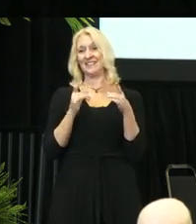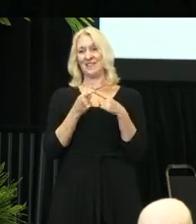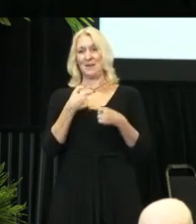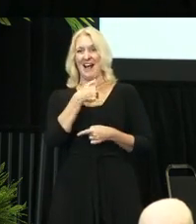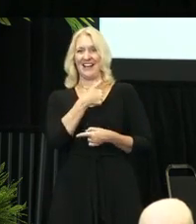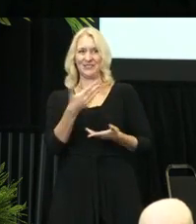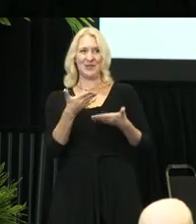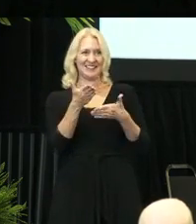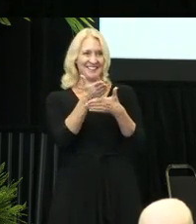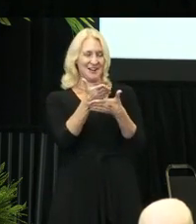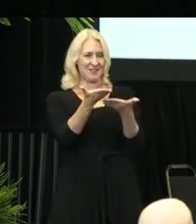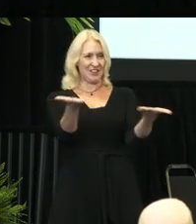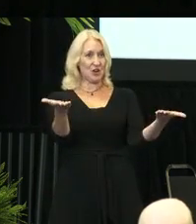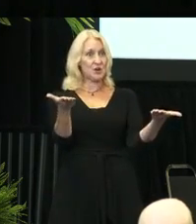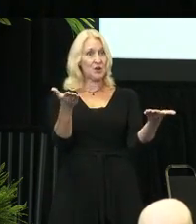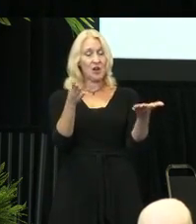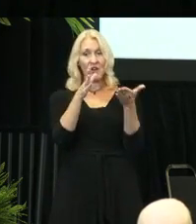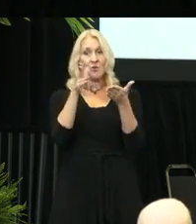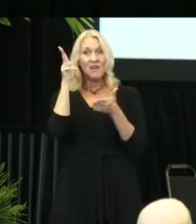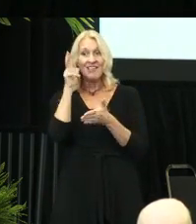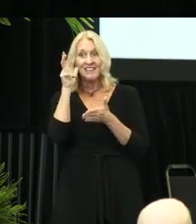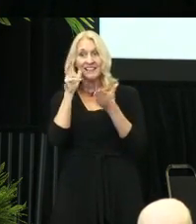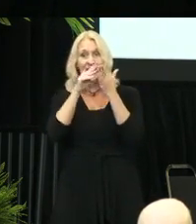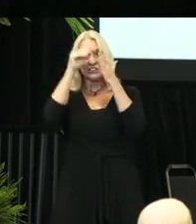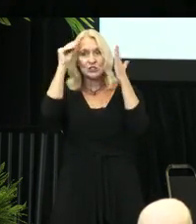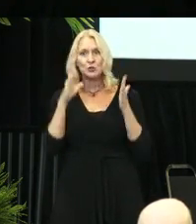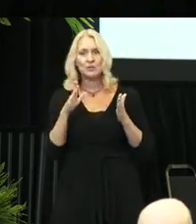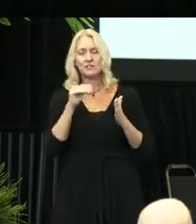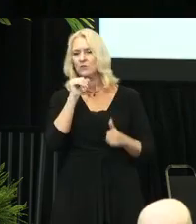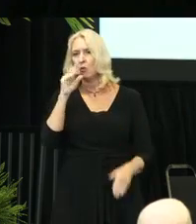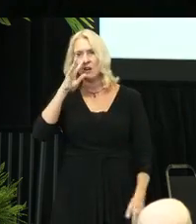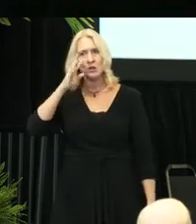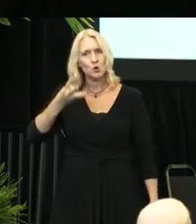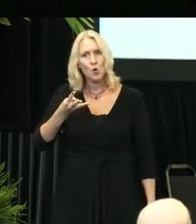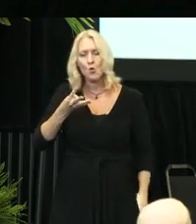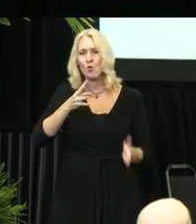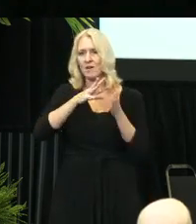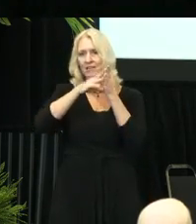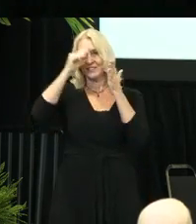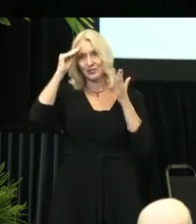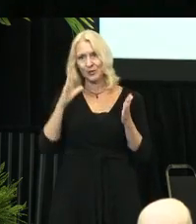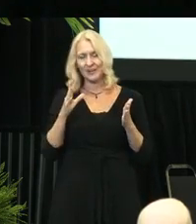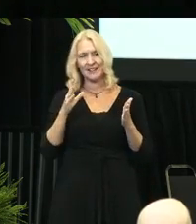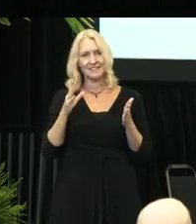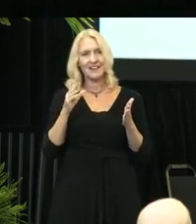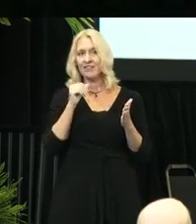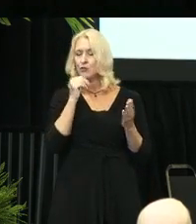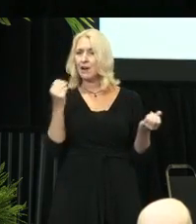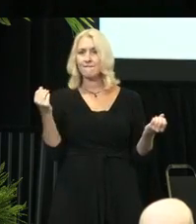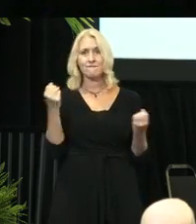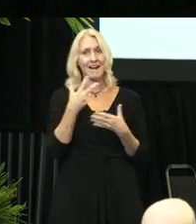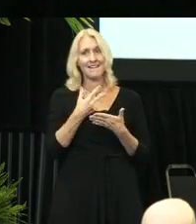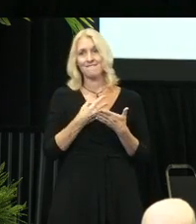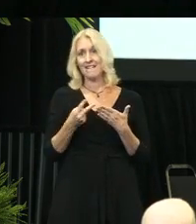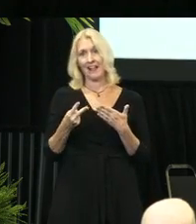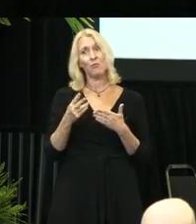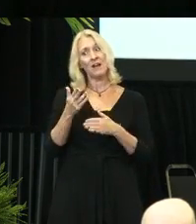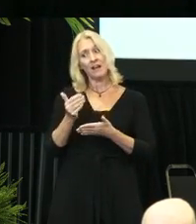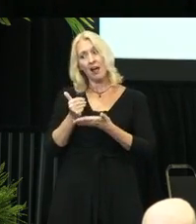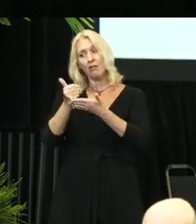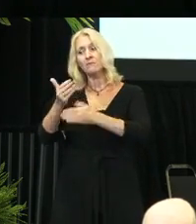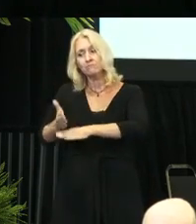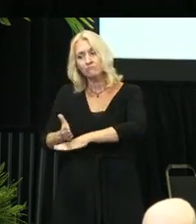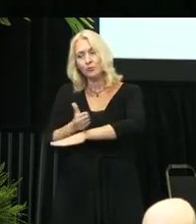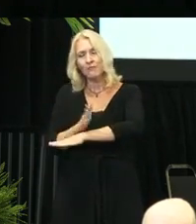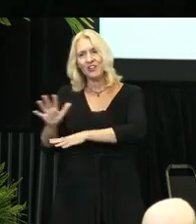heard the students. We don't ignore them. We make them not afraid to fall, and we build their confidence.